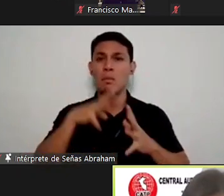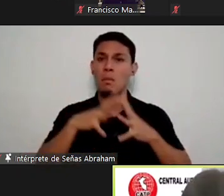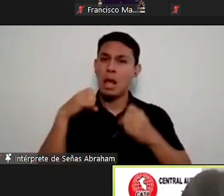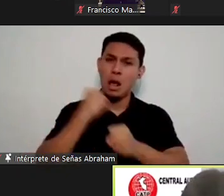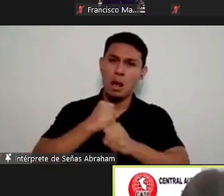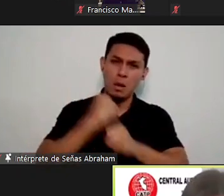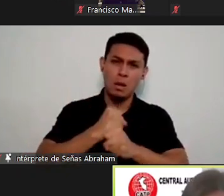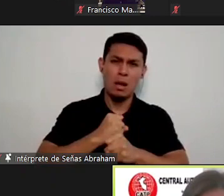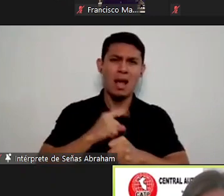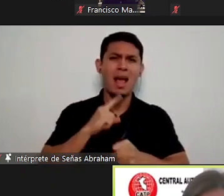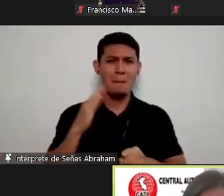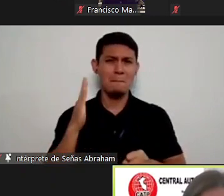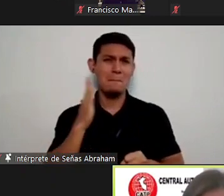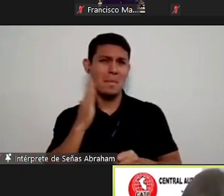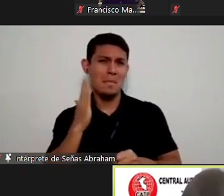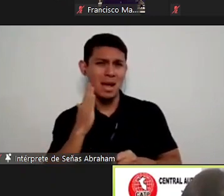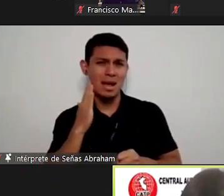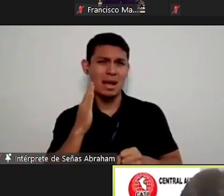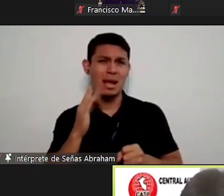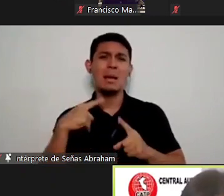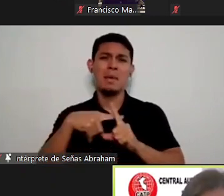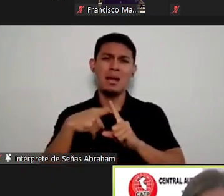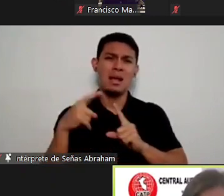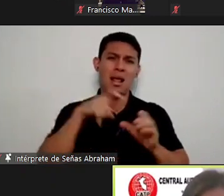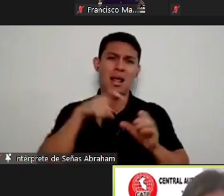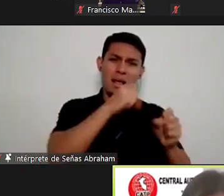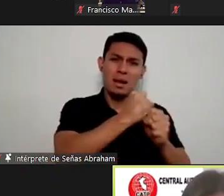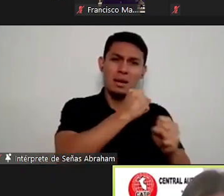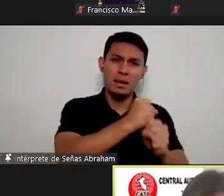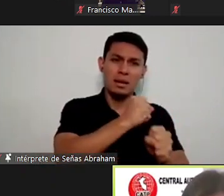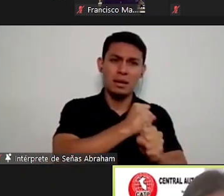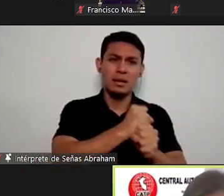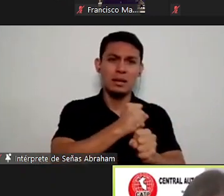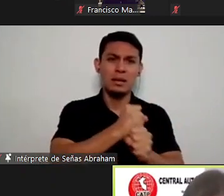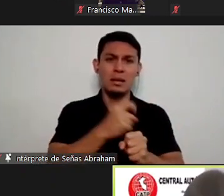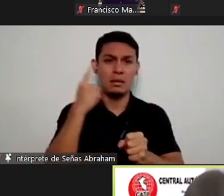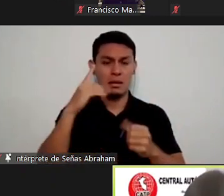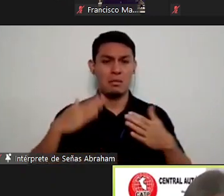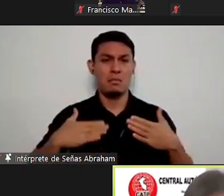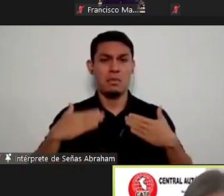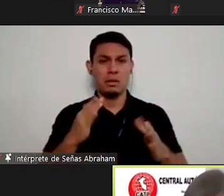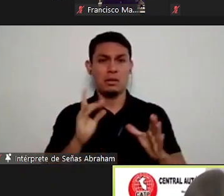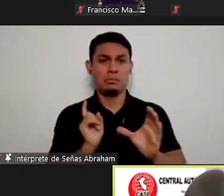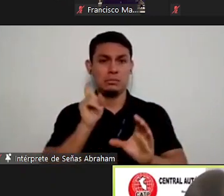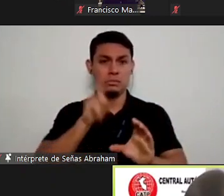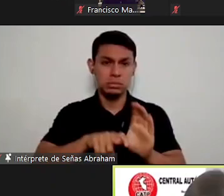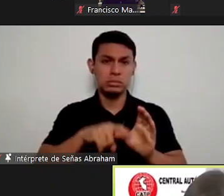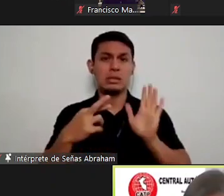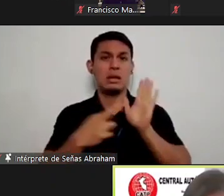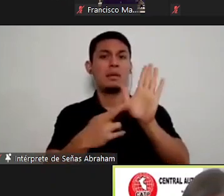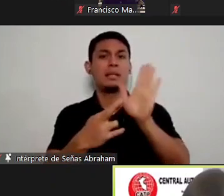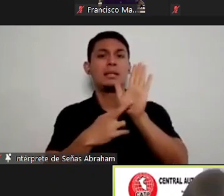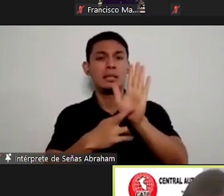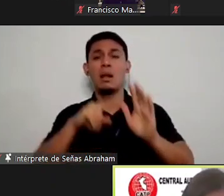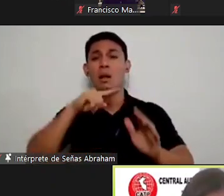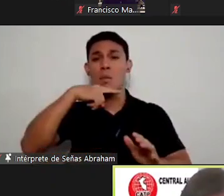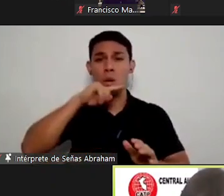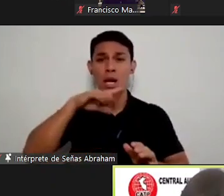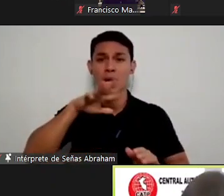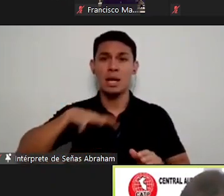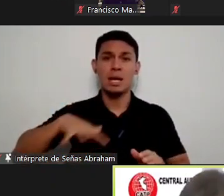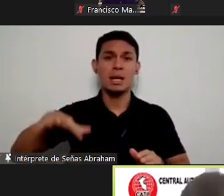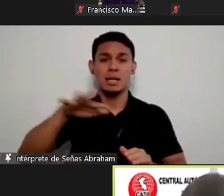they have three different functions they are workers they are mothers and they are unionized and in order to guarantee their participation and the